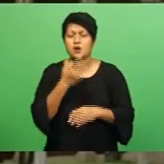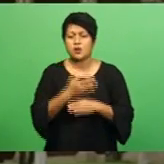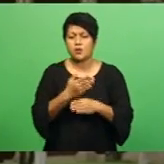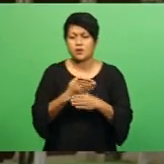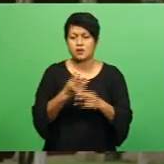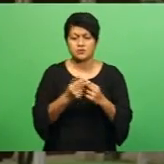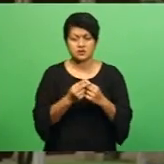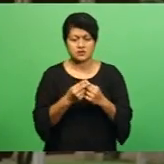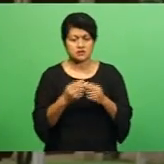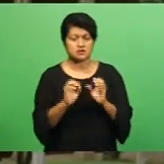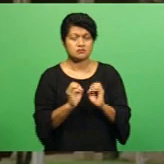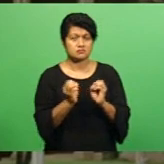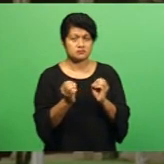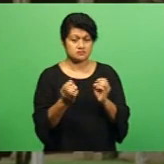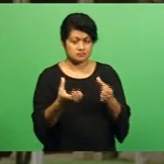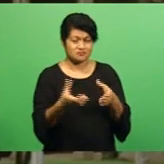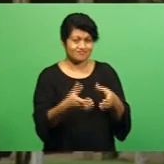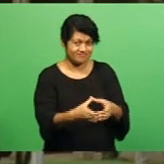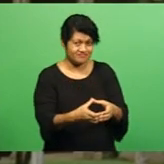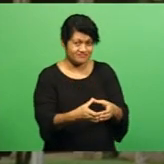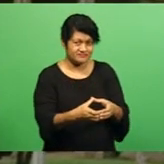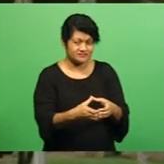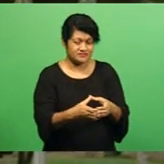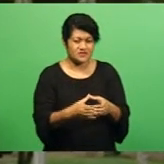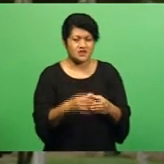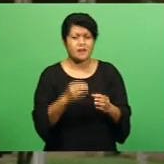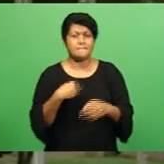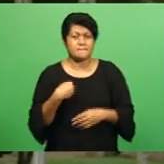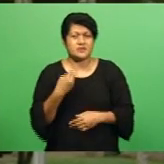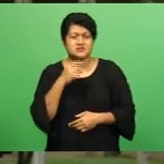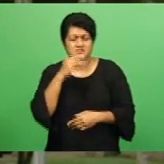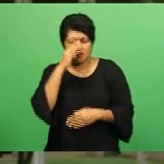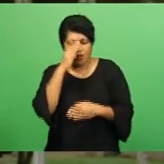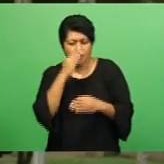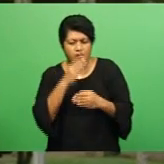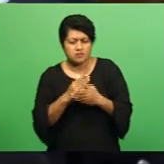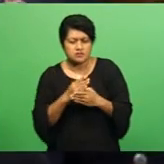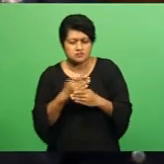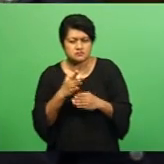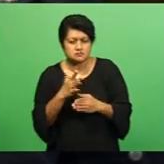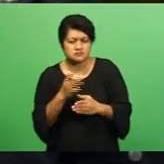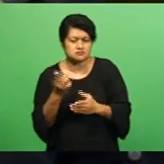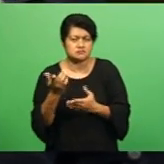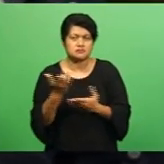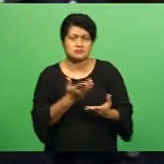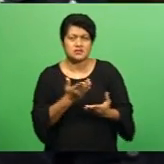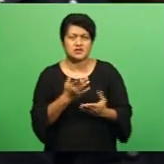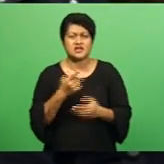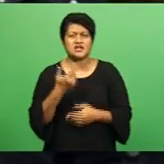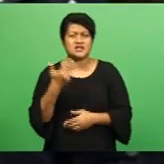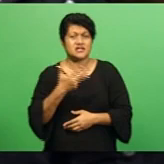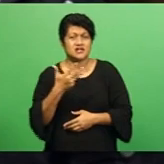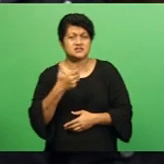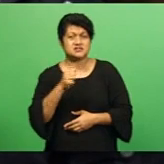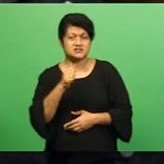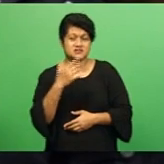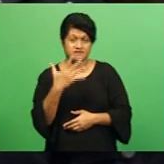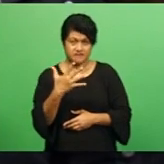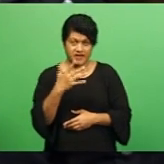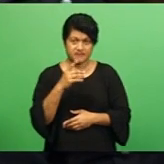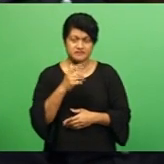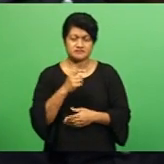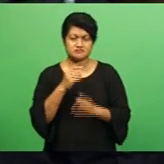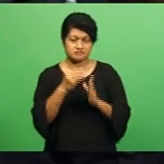office to rectify it. The minister is hopeful that they will get back with consultations on the 1965 Act soon, which will lead